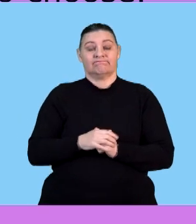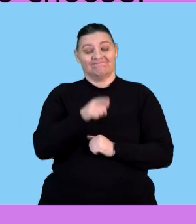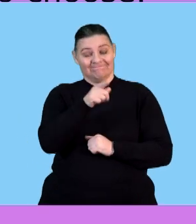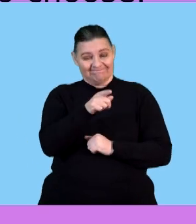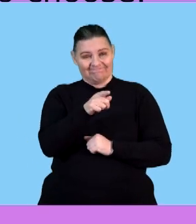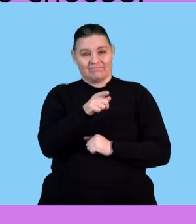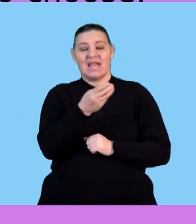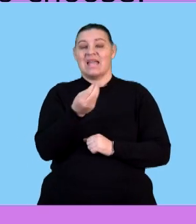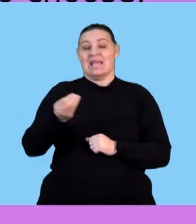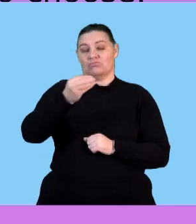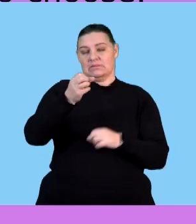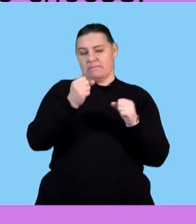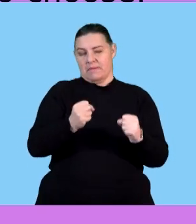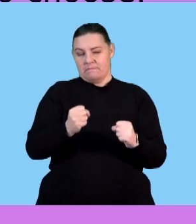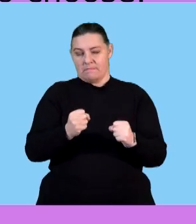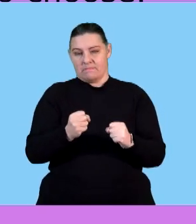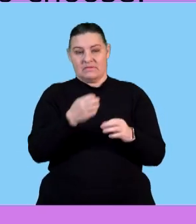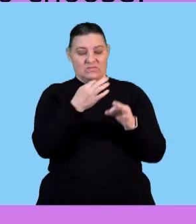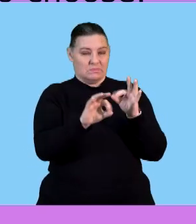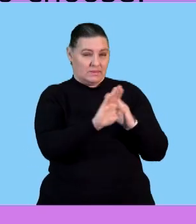is the interest.